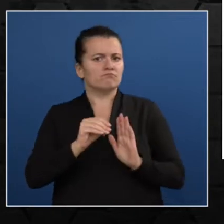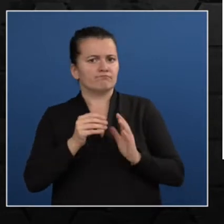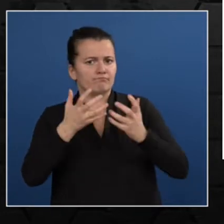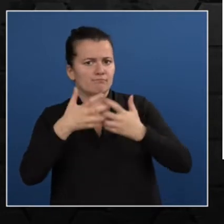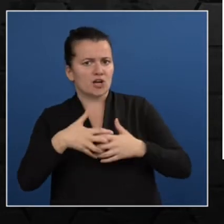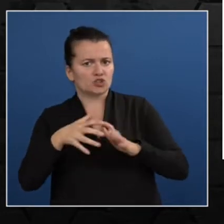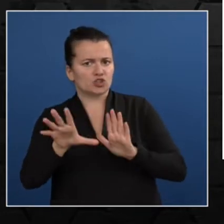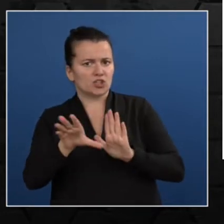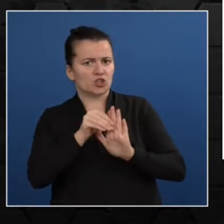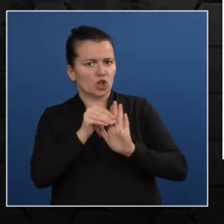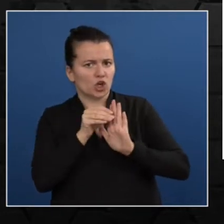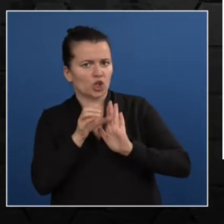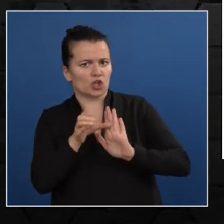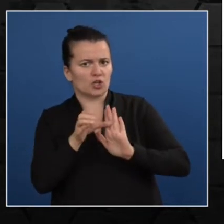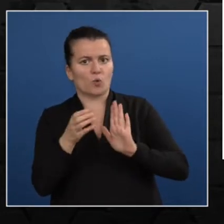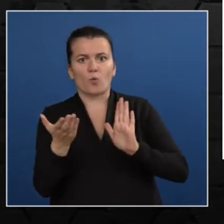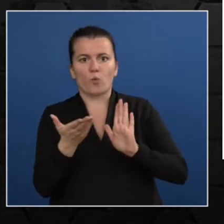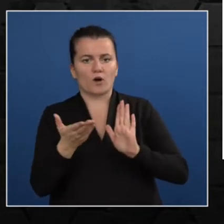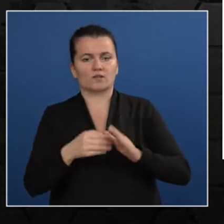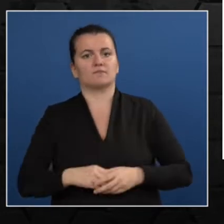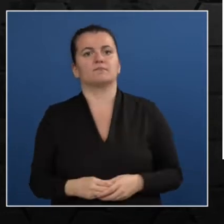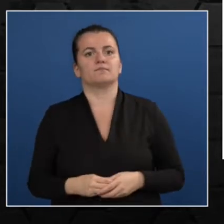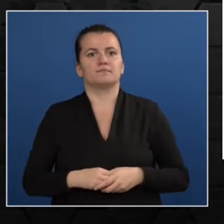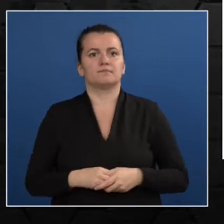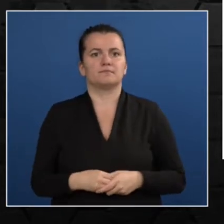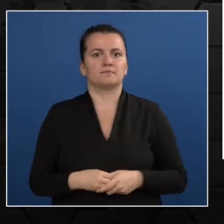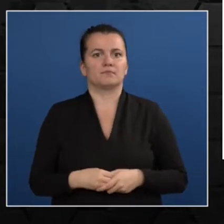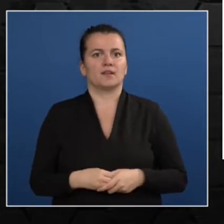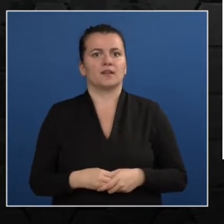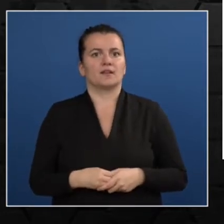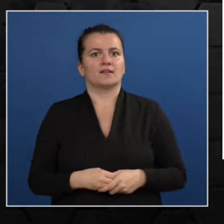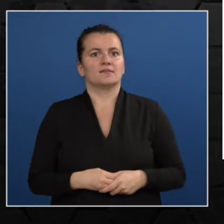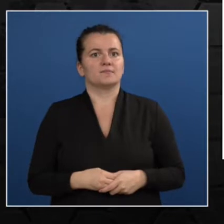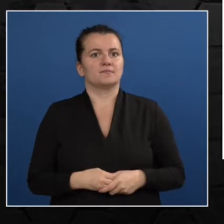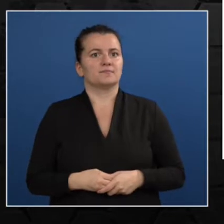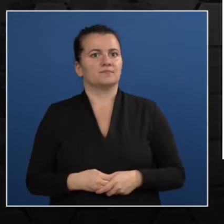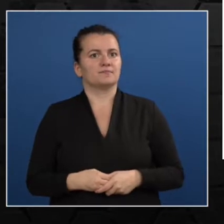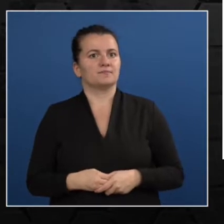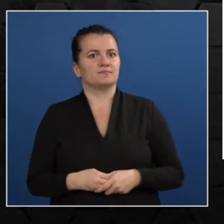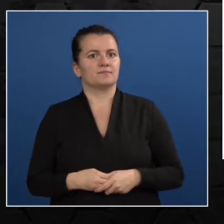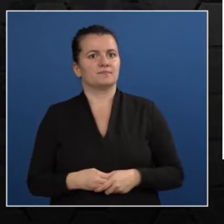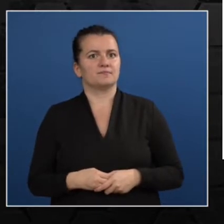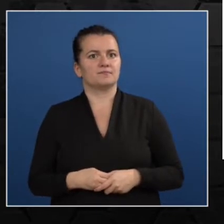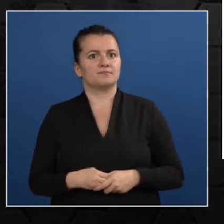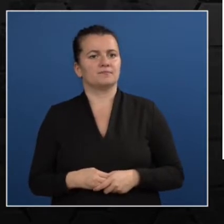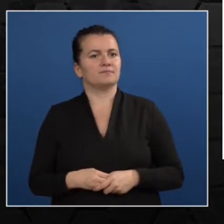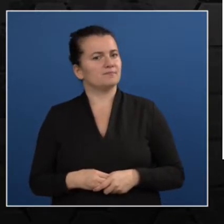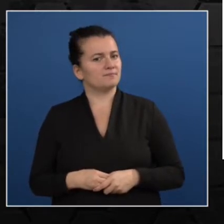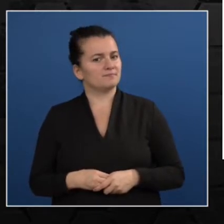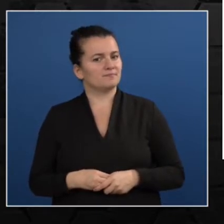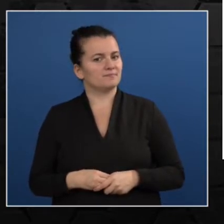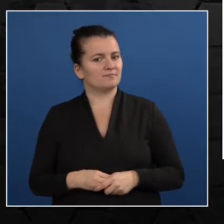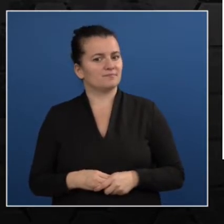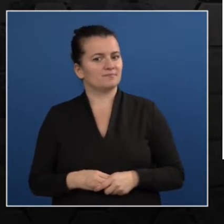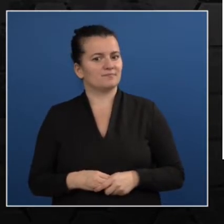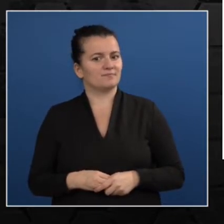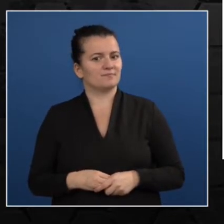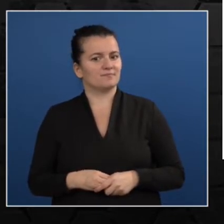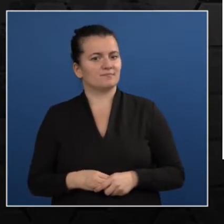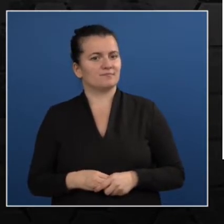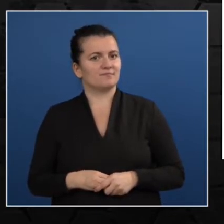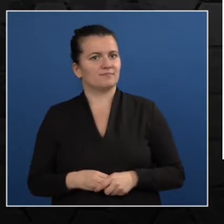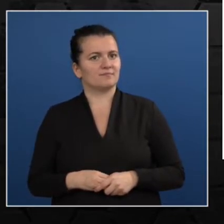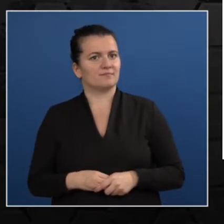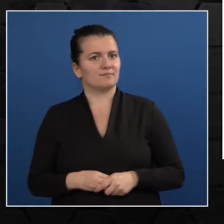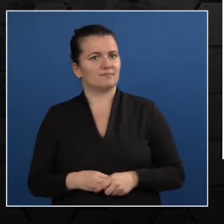learning? And they usually come across the equation like Karthike also explained, which was